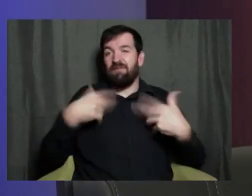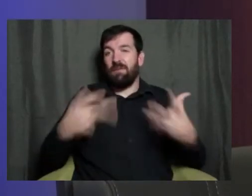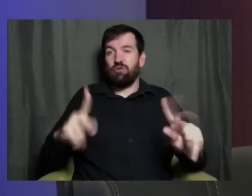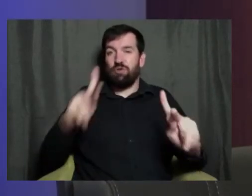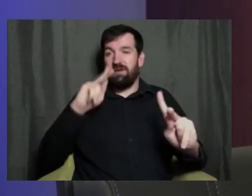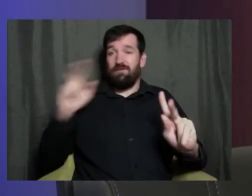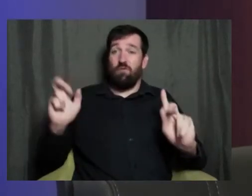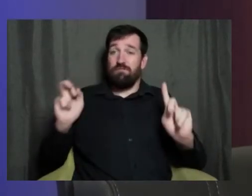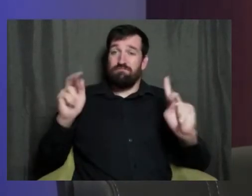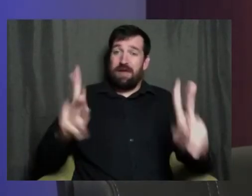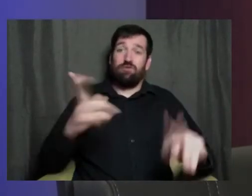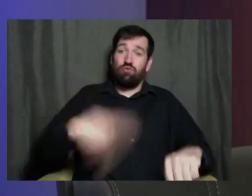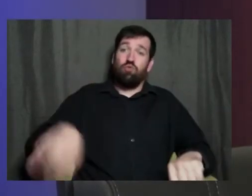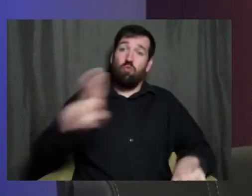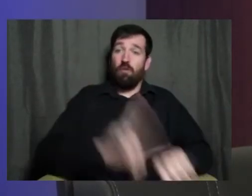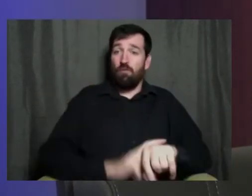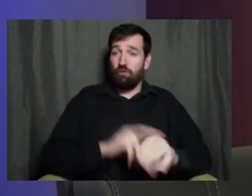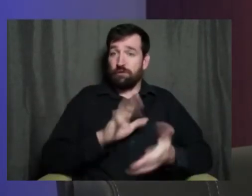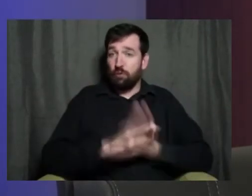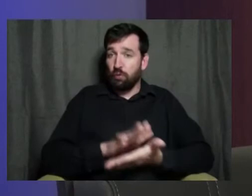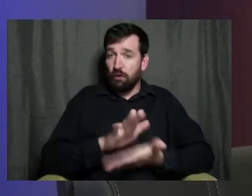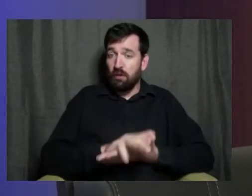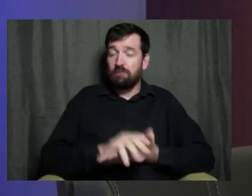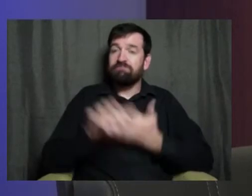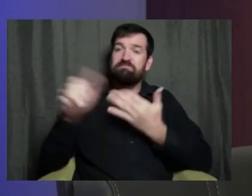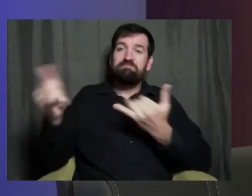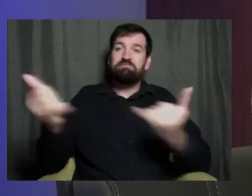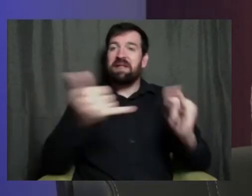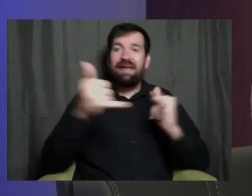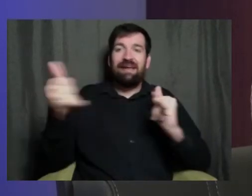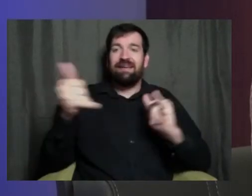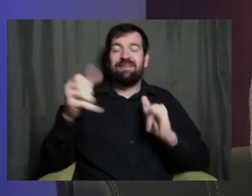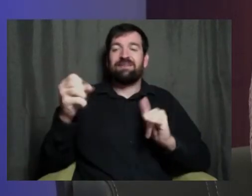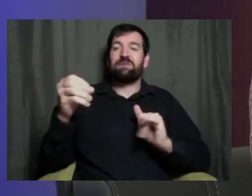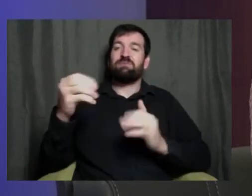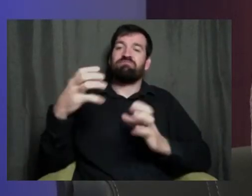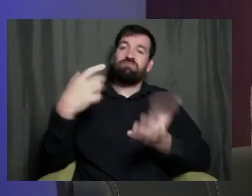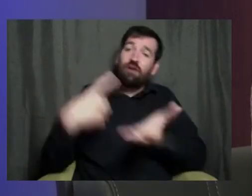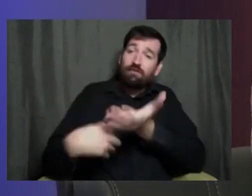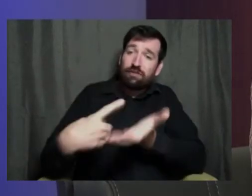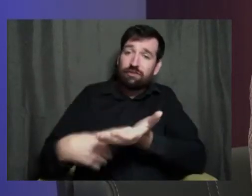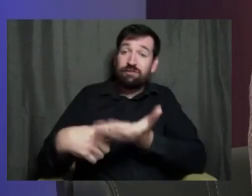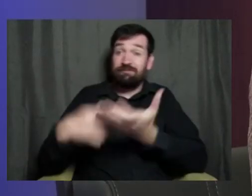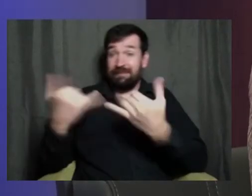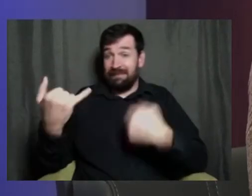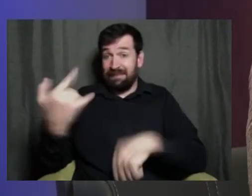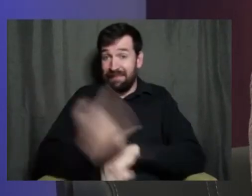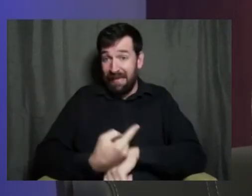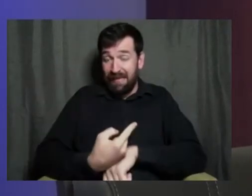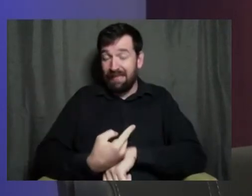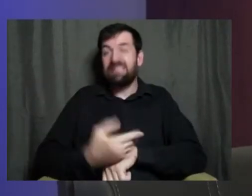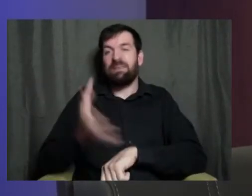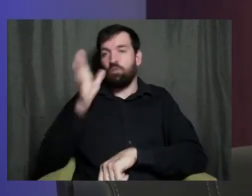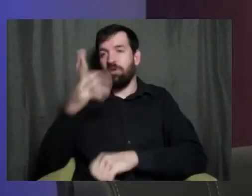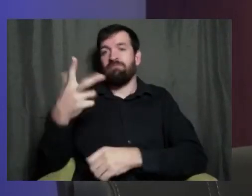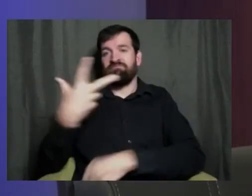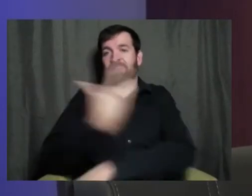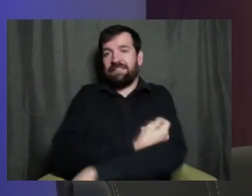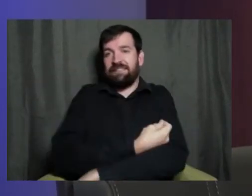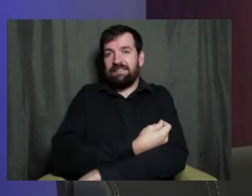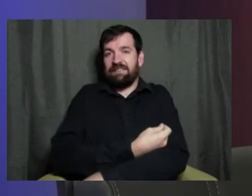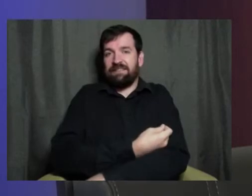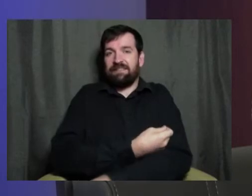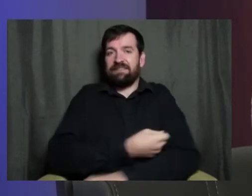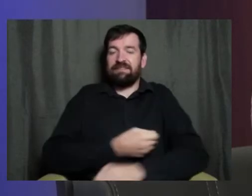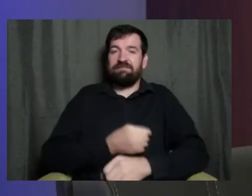in school and play. And so having conversations to let them know that, hey, today is the day we're going to get vaccines. Take your kids by the donut